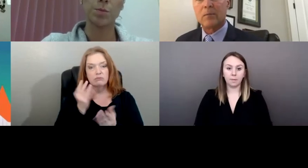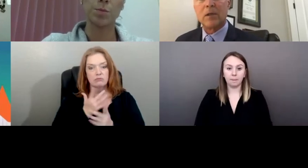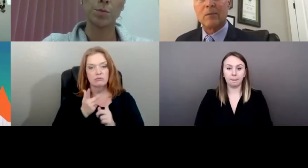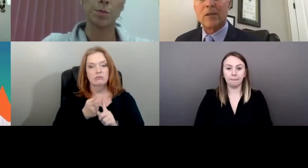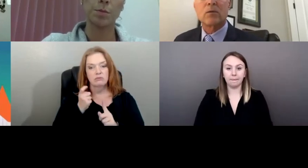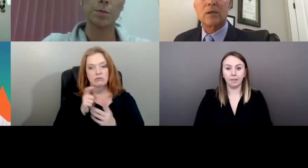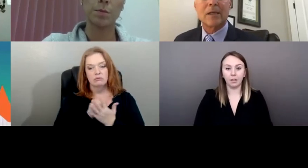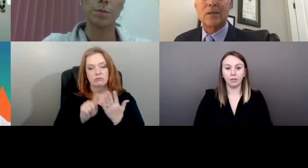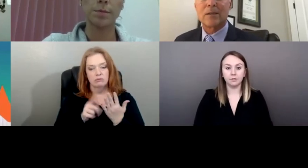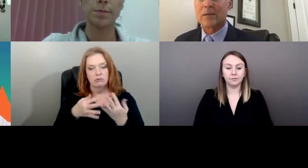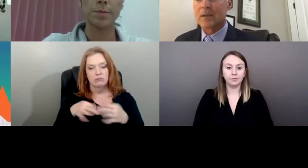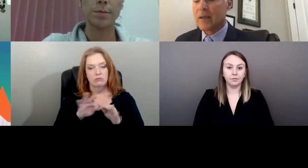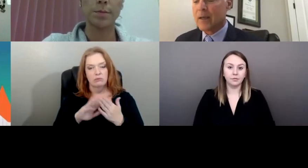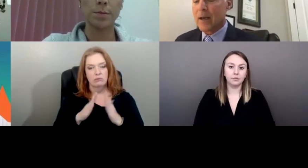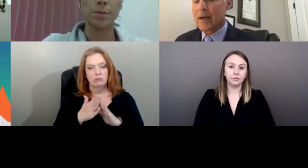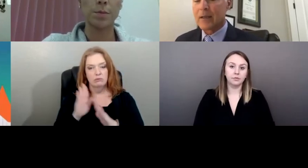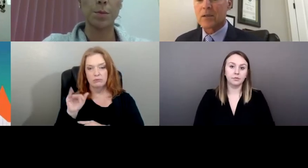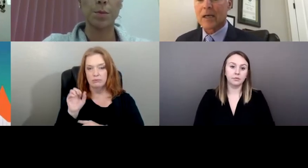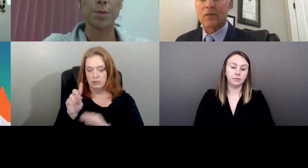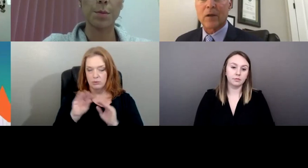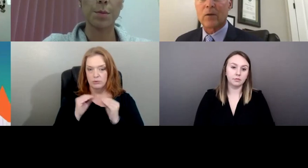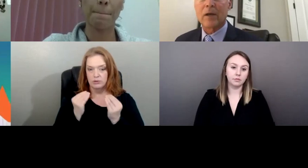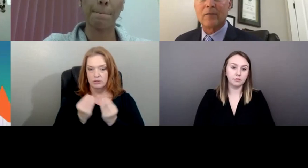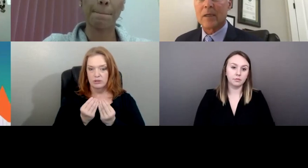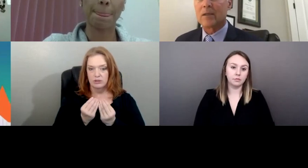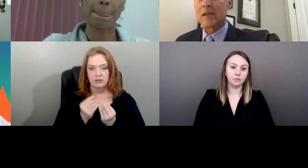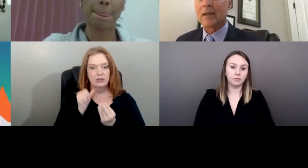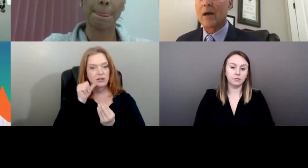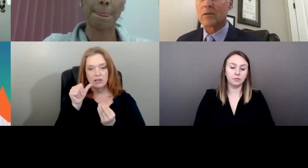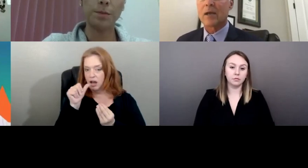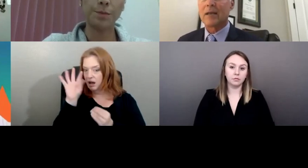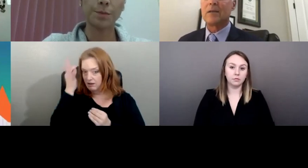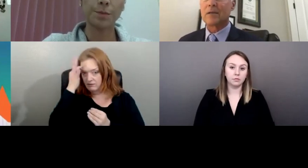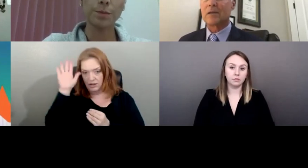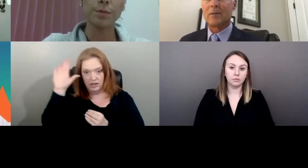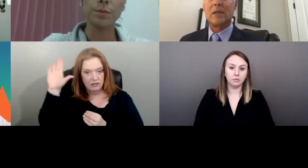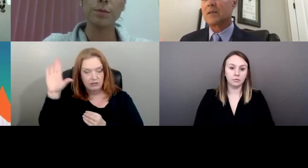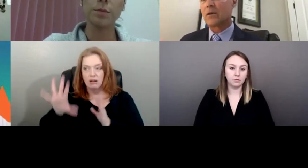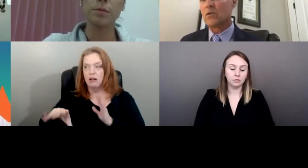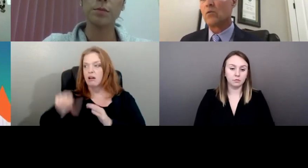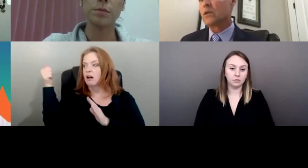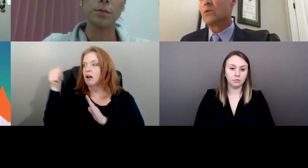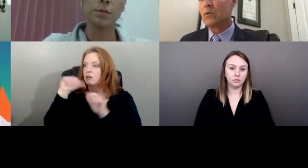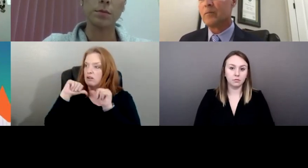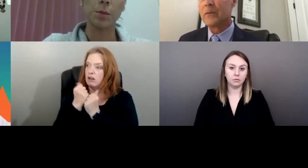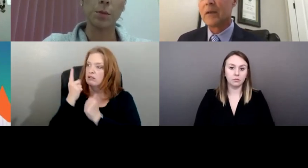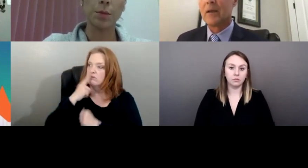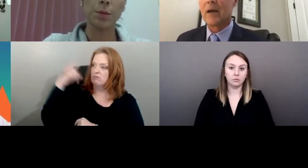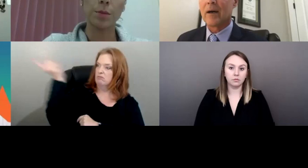important community-based organizations. It's not the federal government, it's not outside agencies coming in and telling you what to